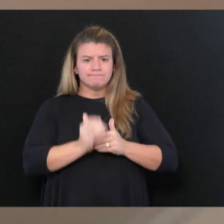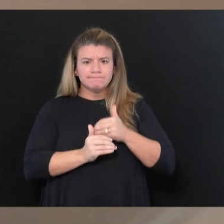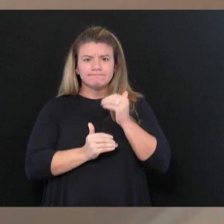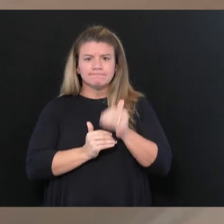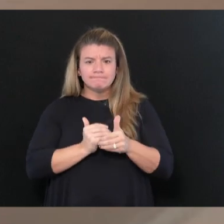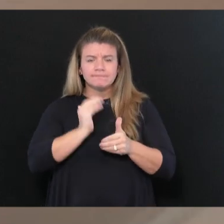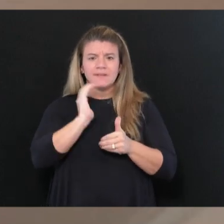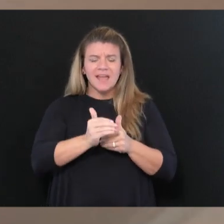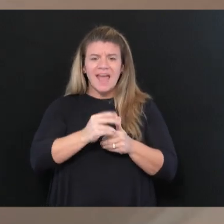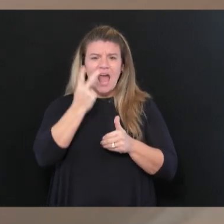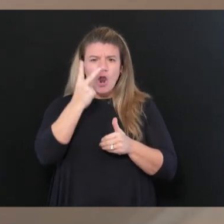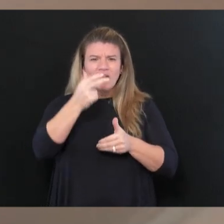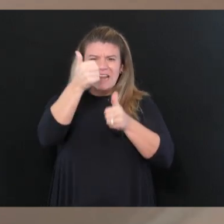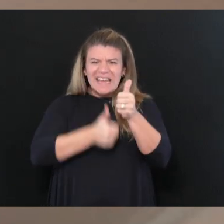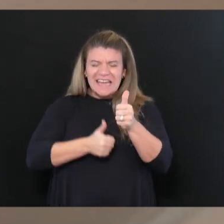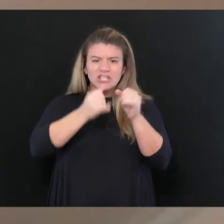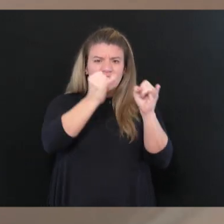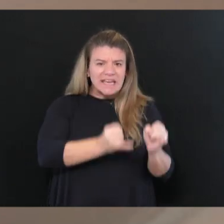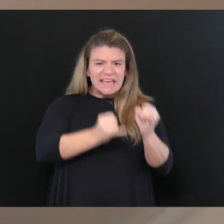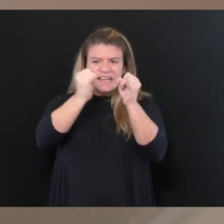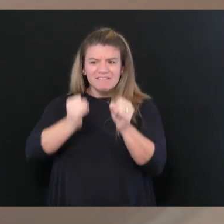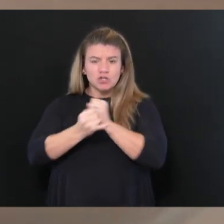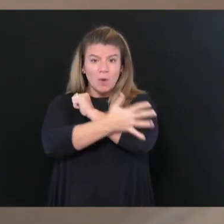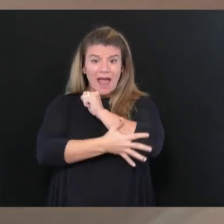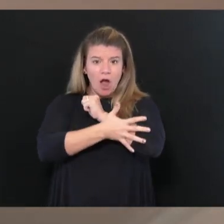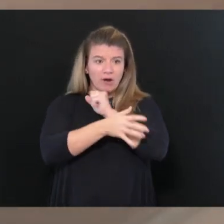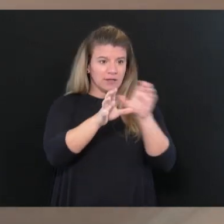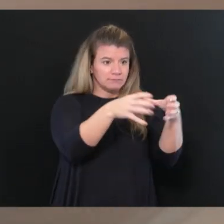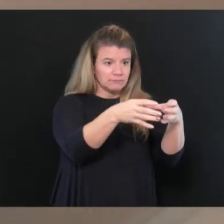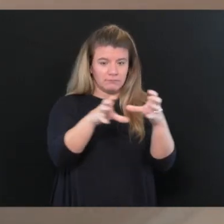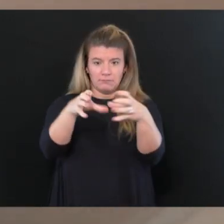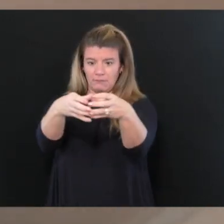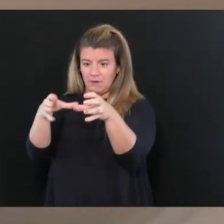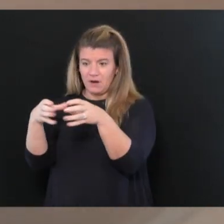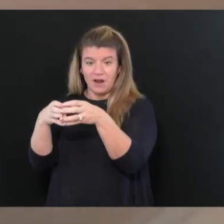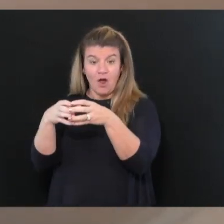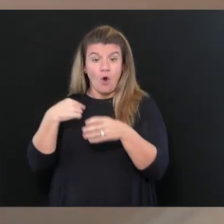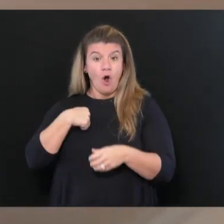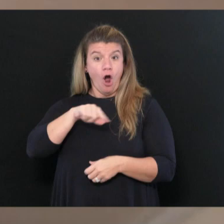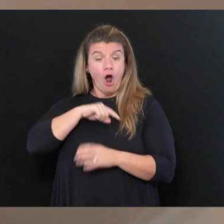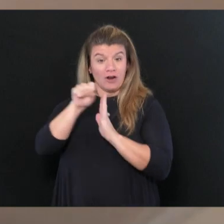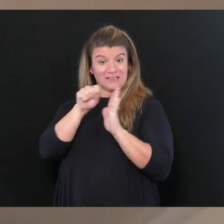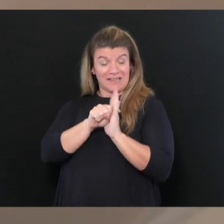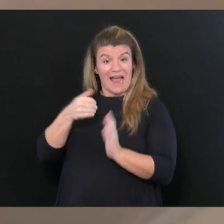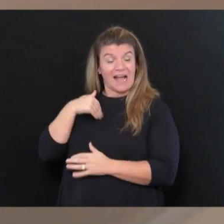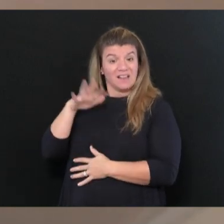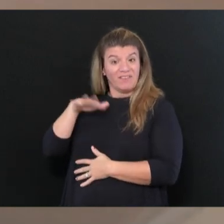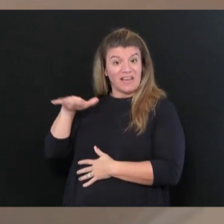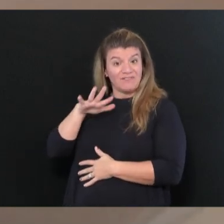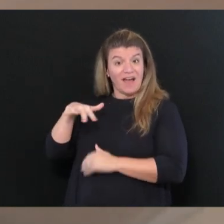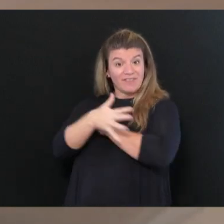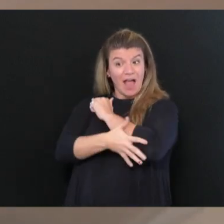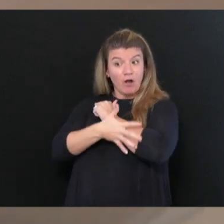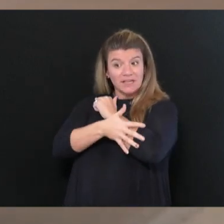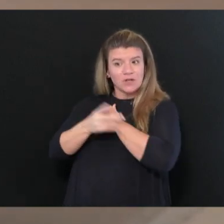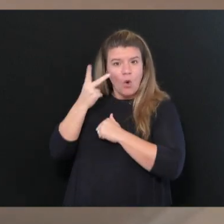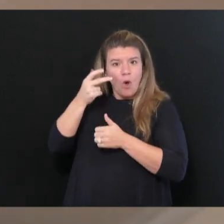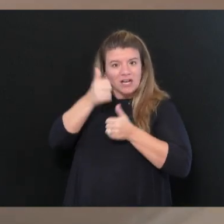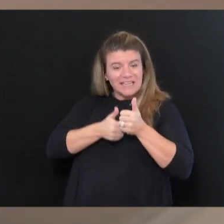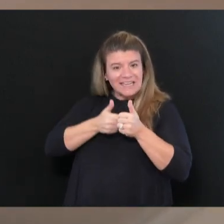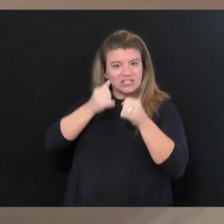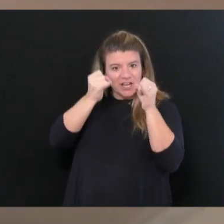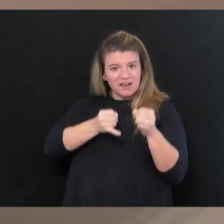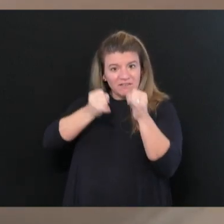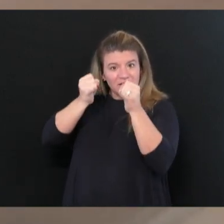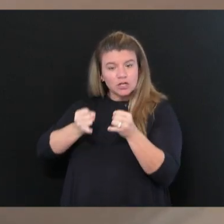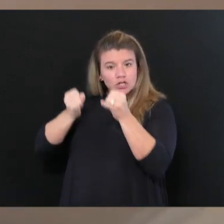at each county as an individual entity, of which 55 make up the state of West Virginia, and start to